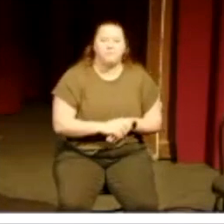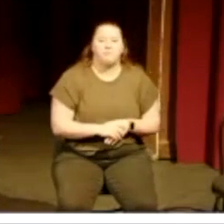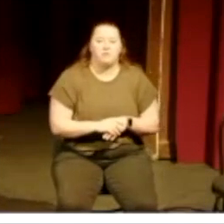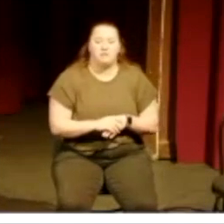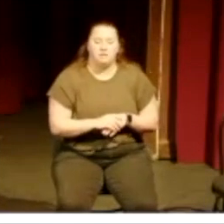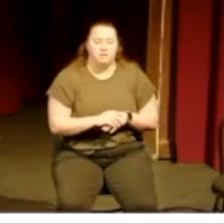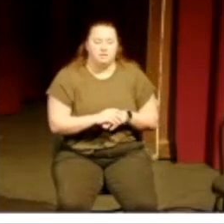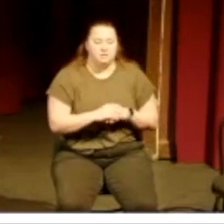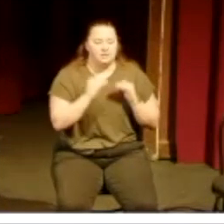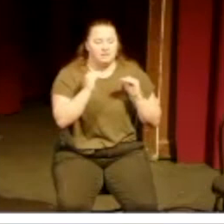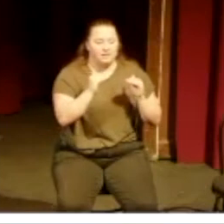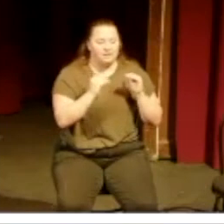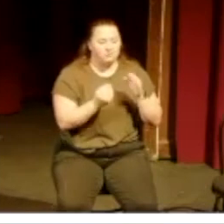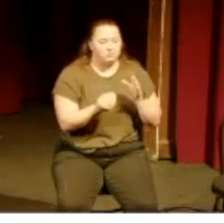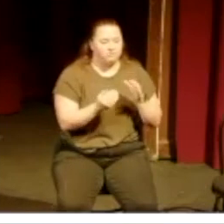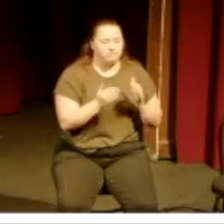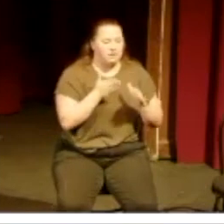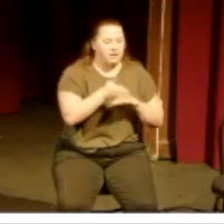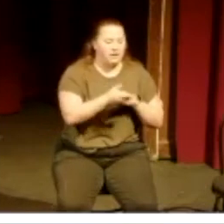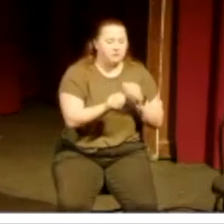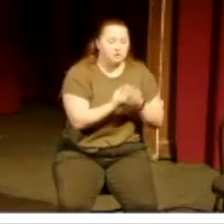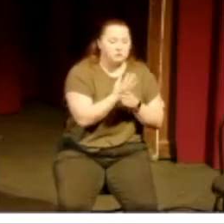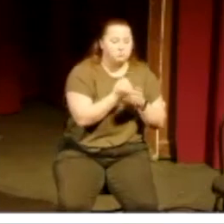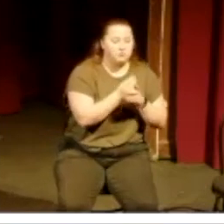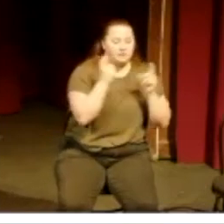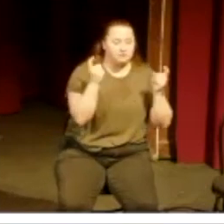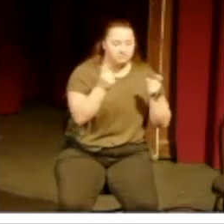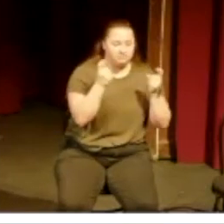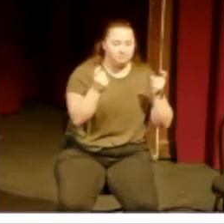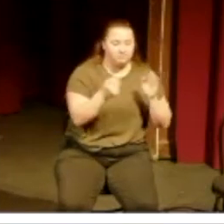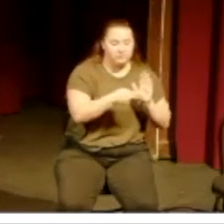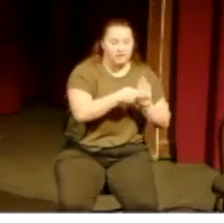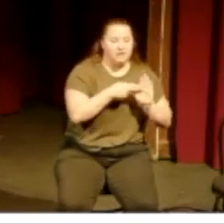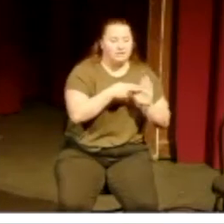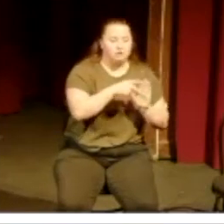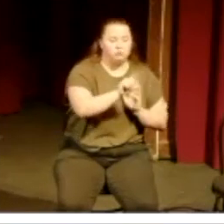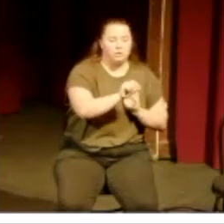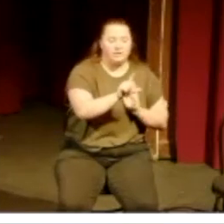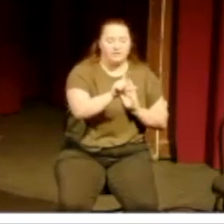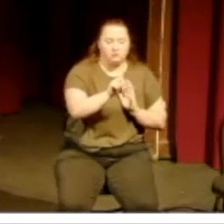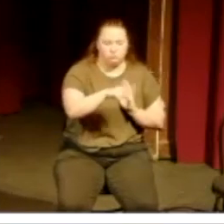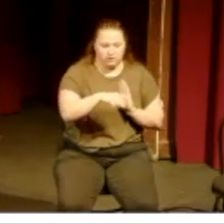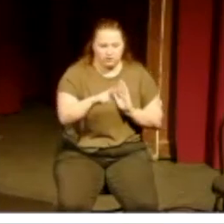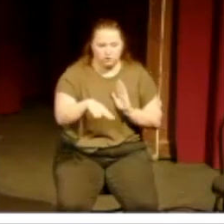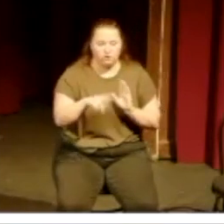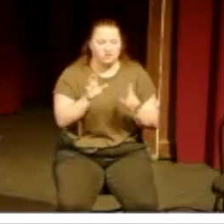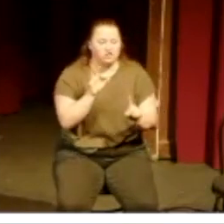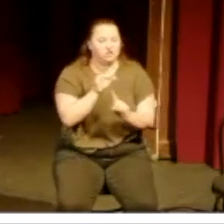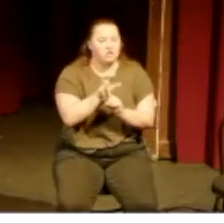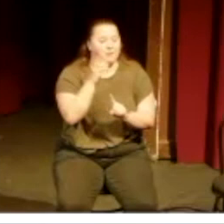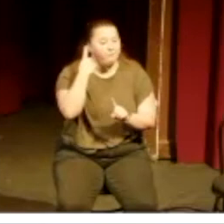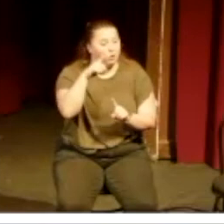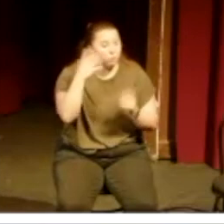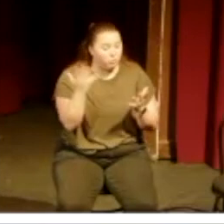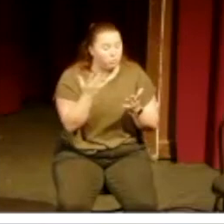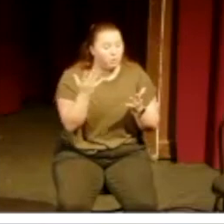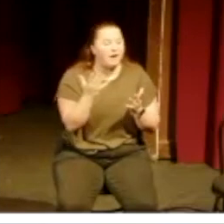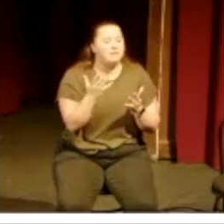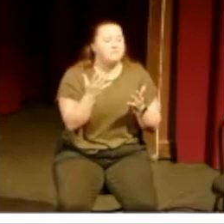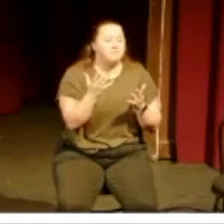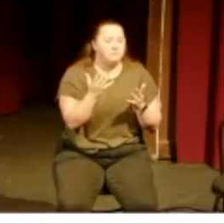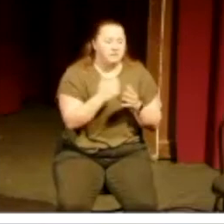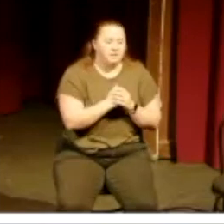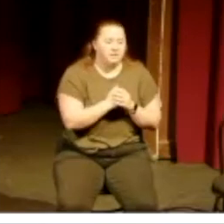spring convocation, we got this in the mail. We were named a 2022 champion for excelling in equitable